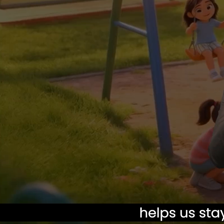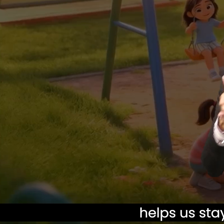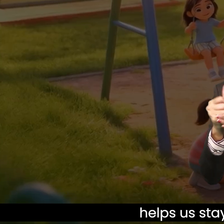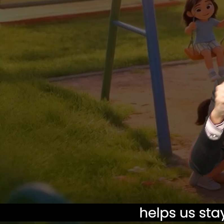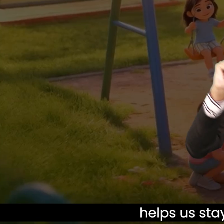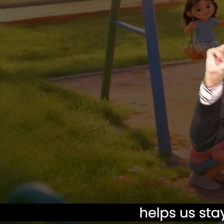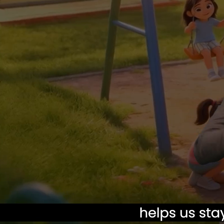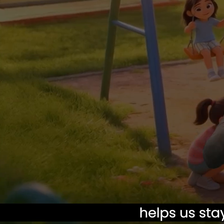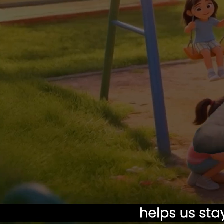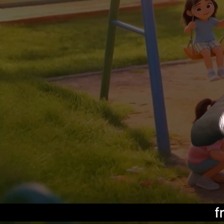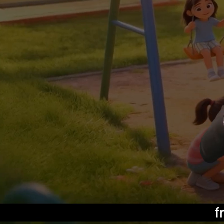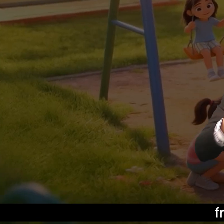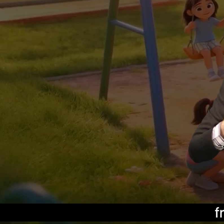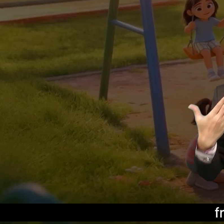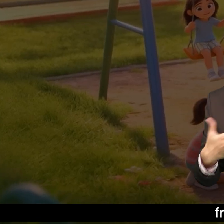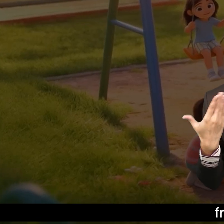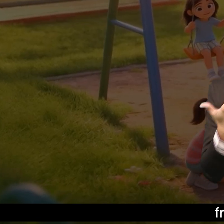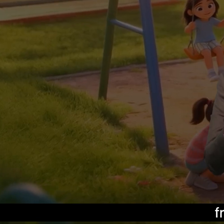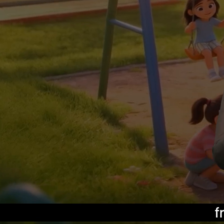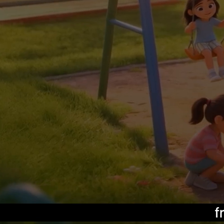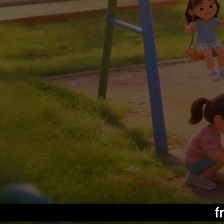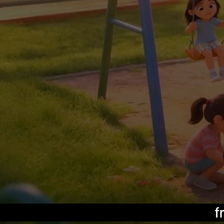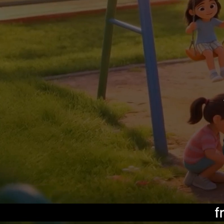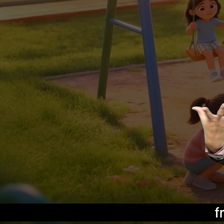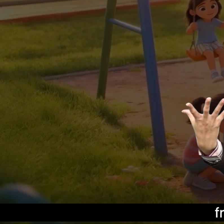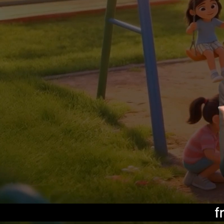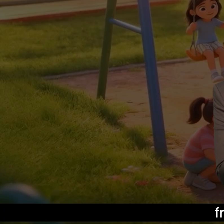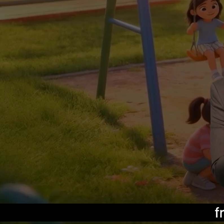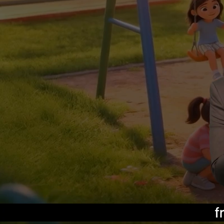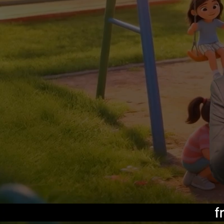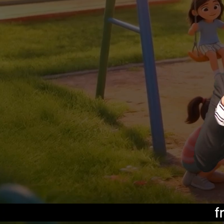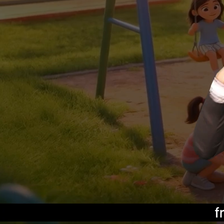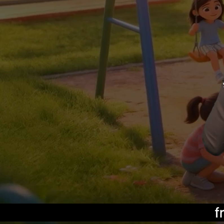happy, and brings friends together.